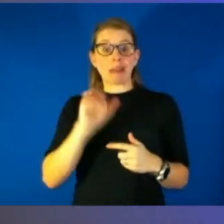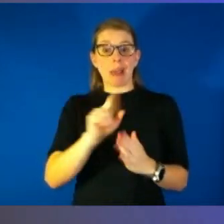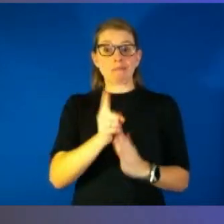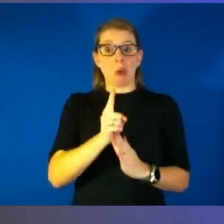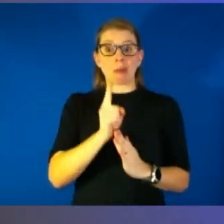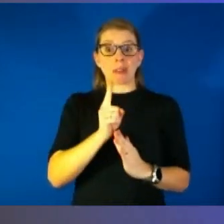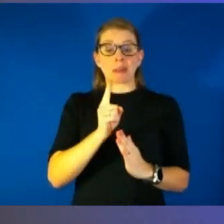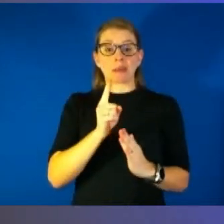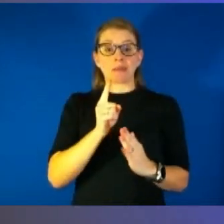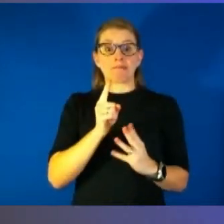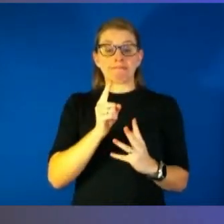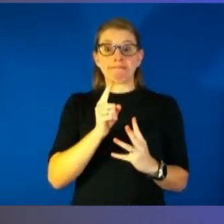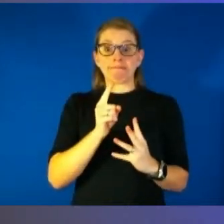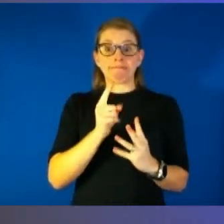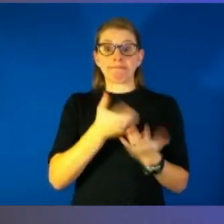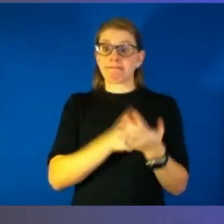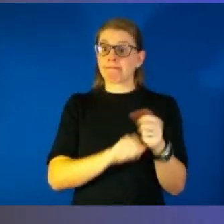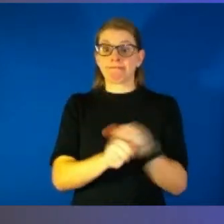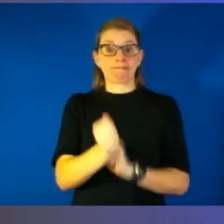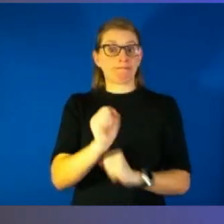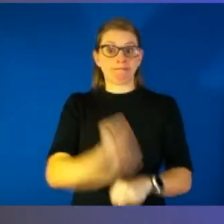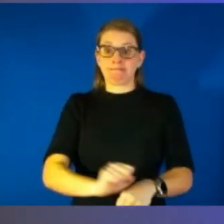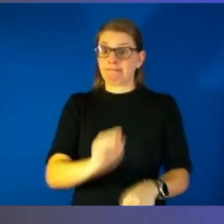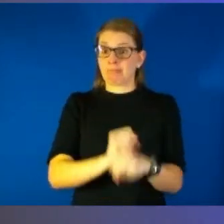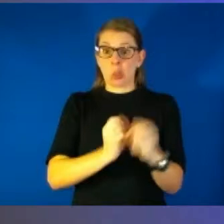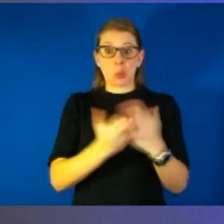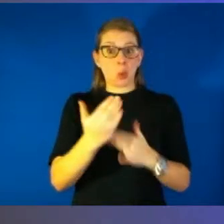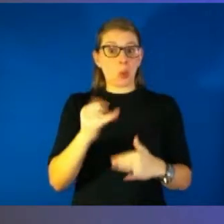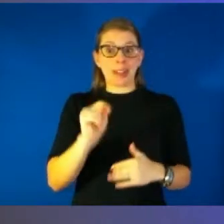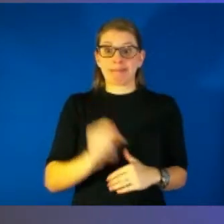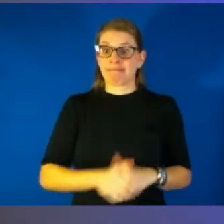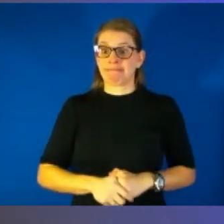just gotta get through it.